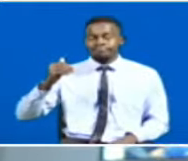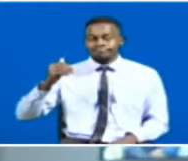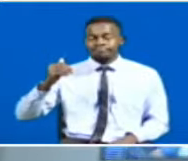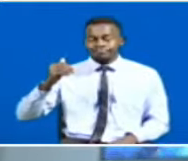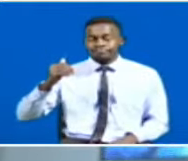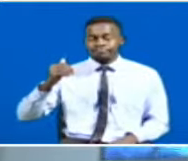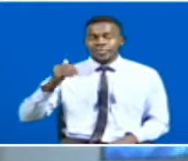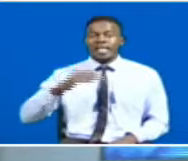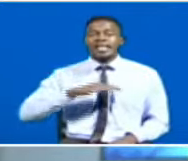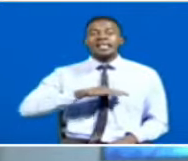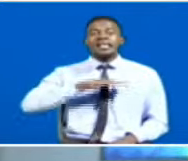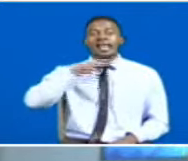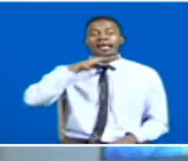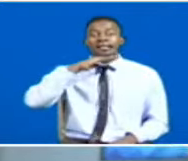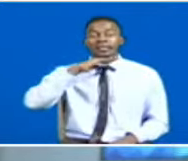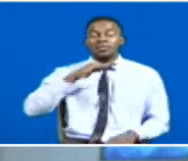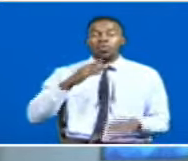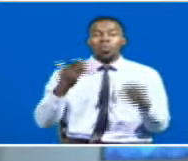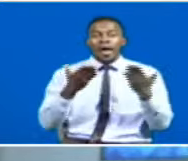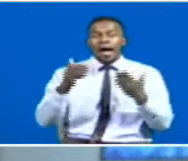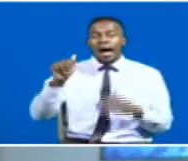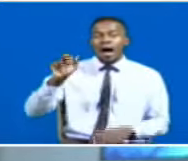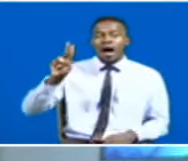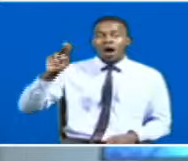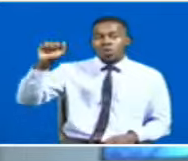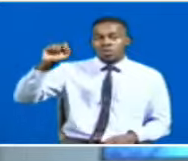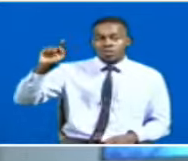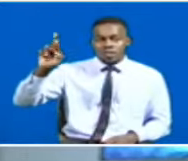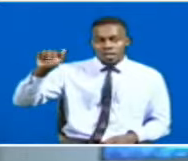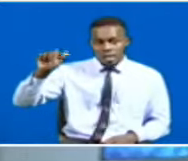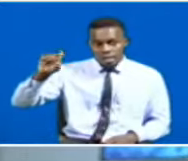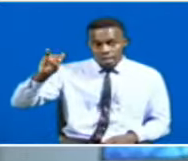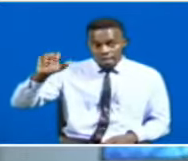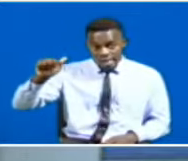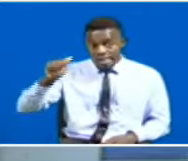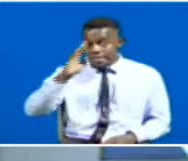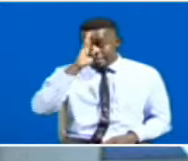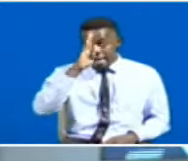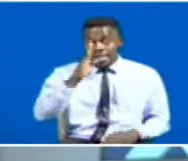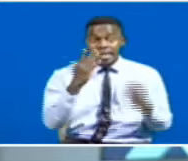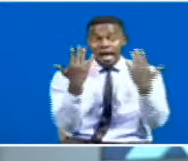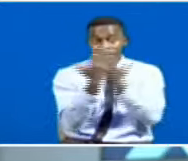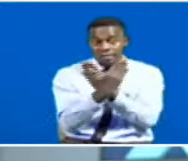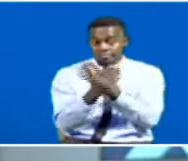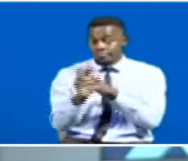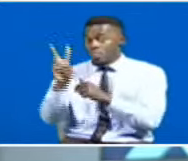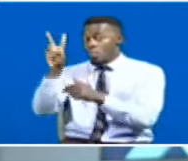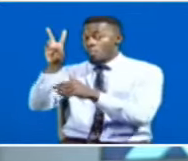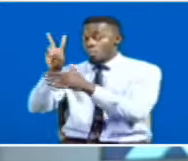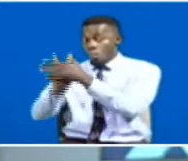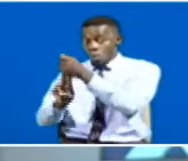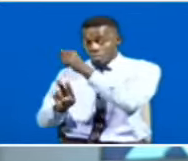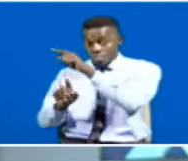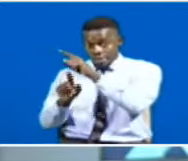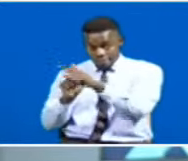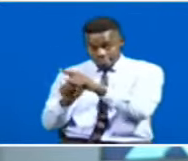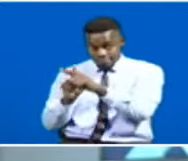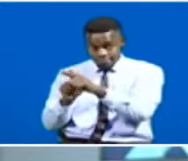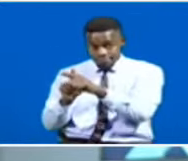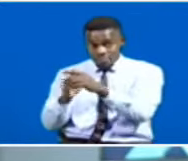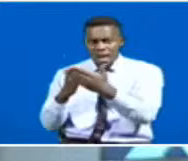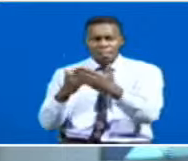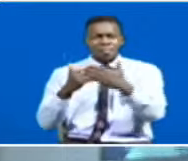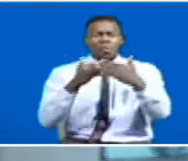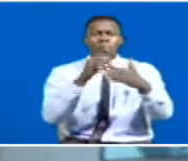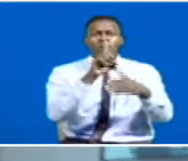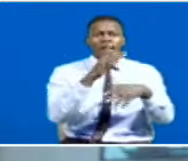in Australia. The incident occurred on Sunday night, which claimed the lives of Penel Melly and Humphrey Ruto, barely a year since they